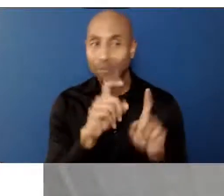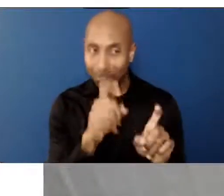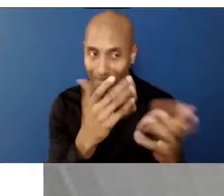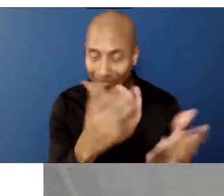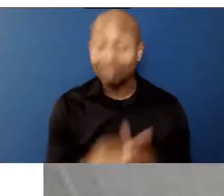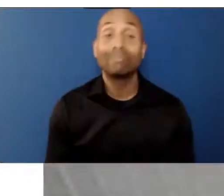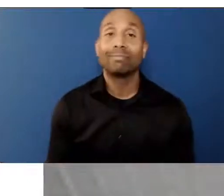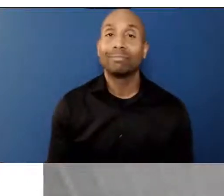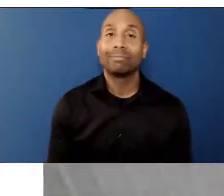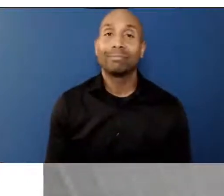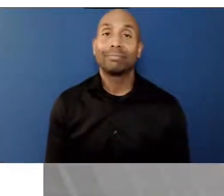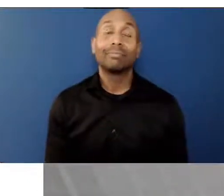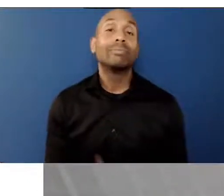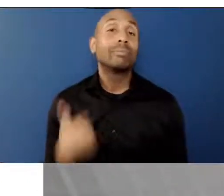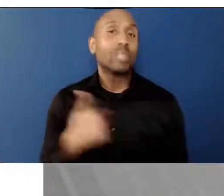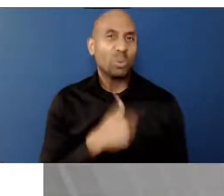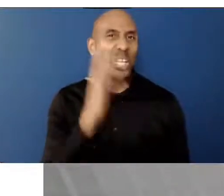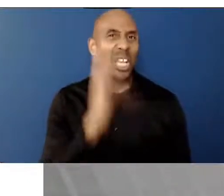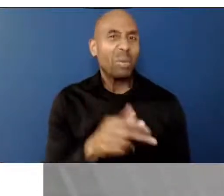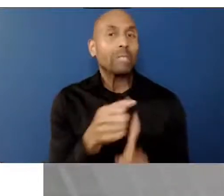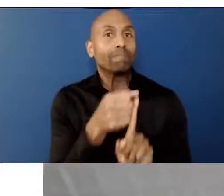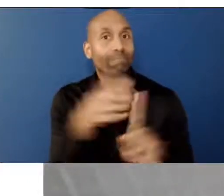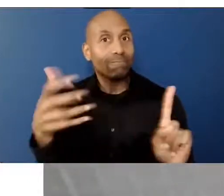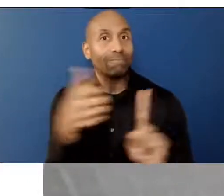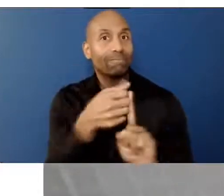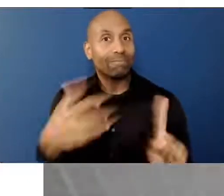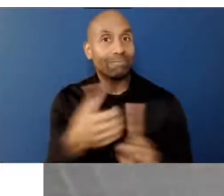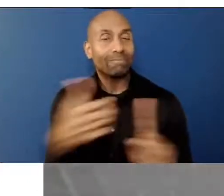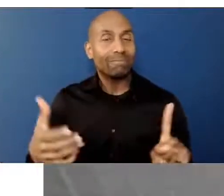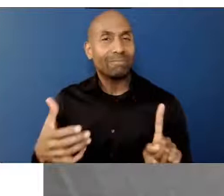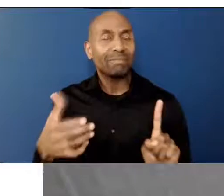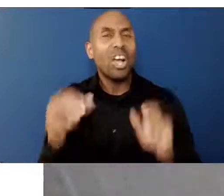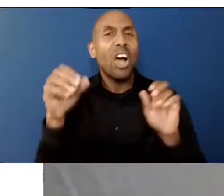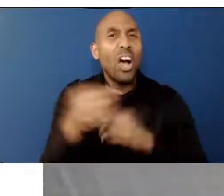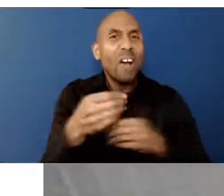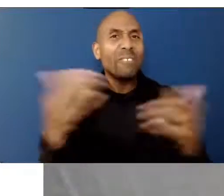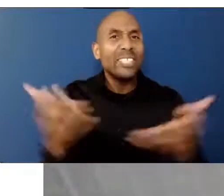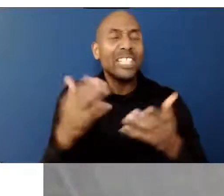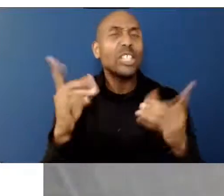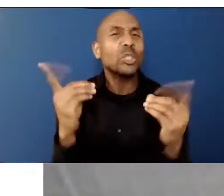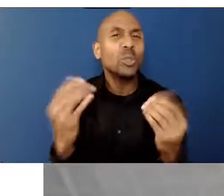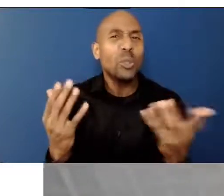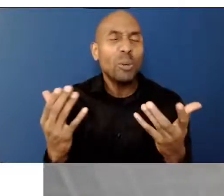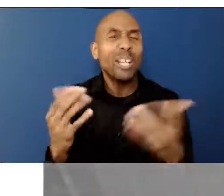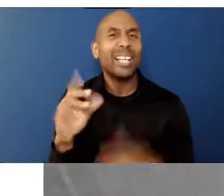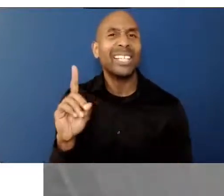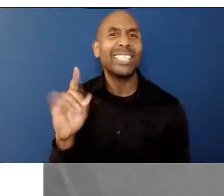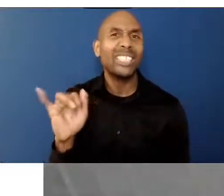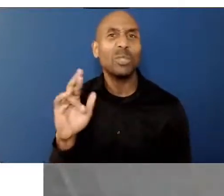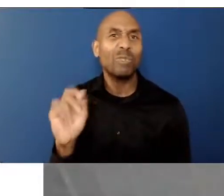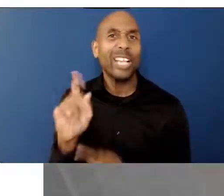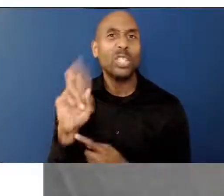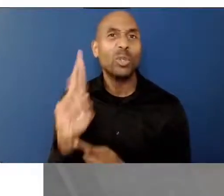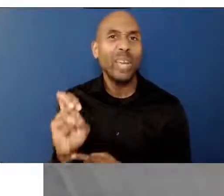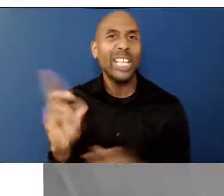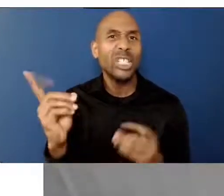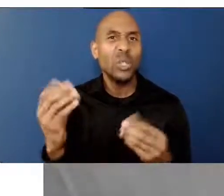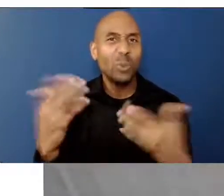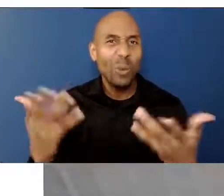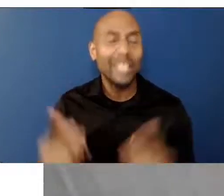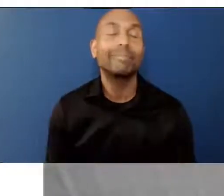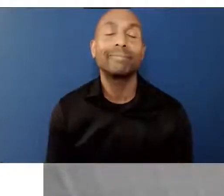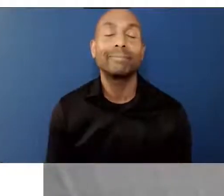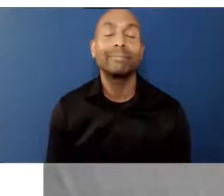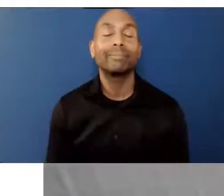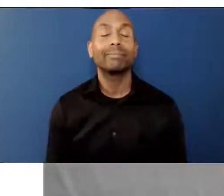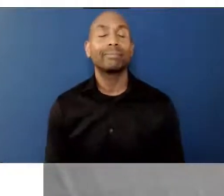really break down what the Accessibility Directorate does in a way that people can really understand. So I'm really curious, what are the biggest